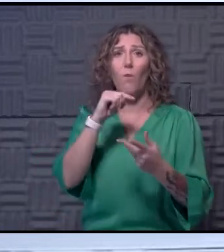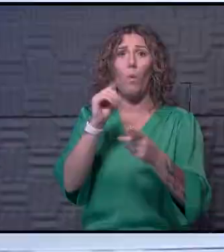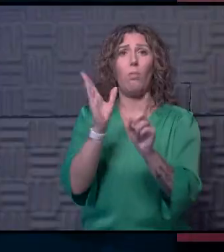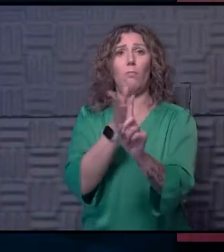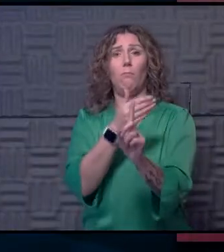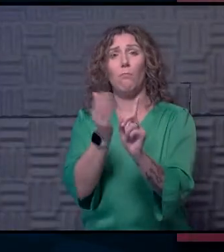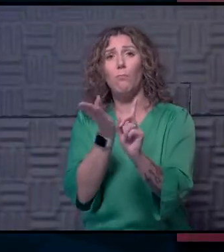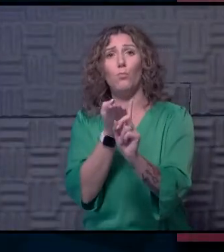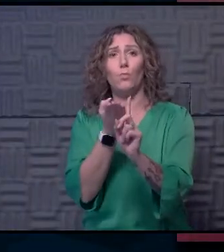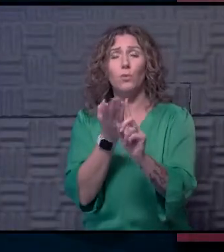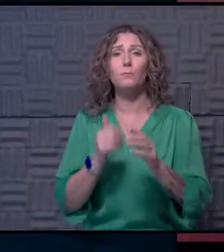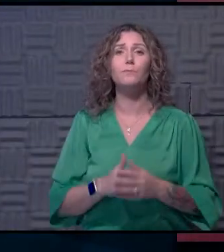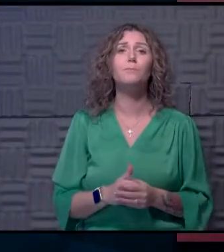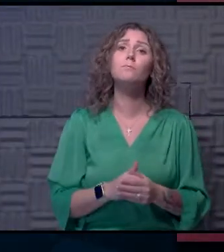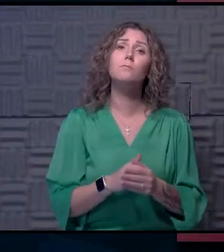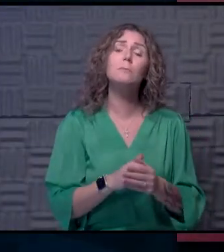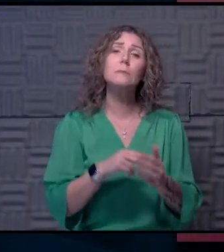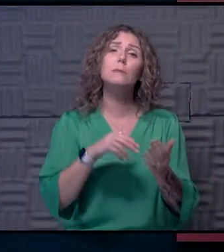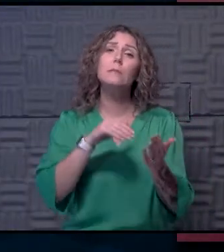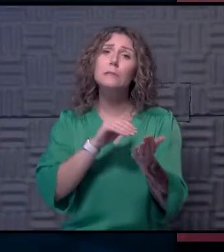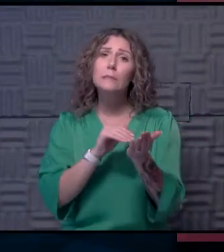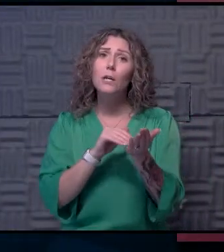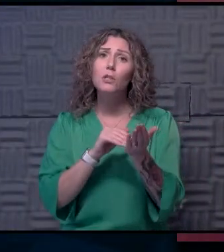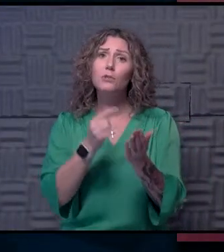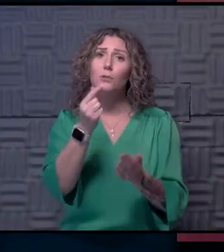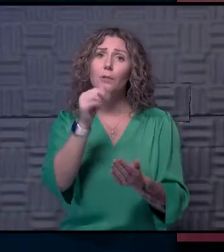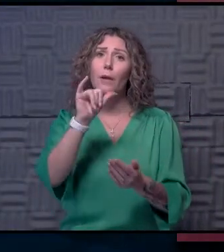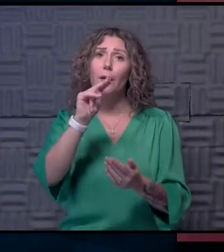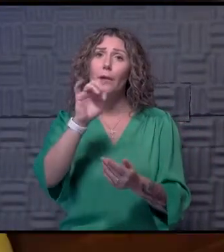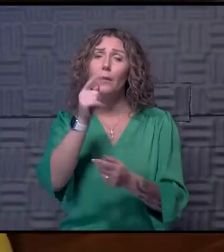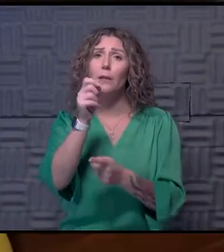effects. Dr. Ginther, thoughts?